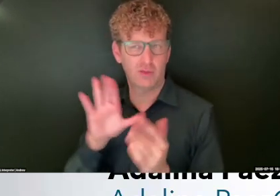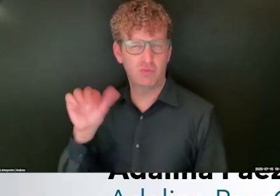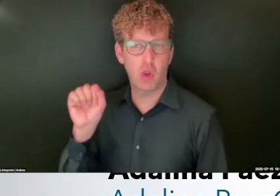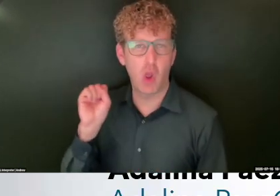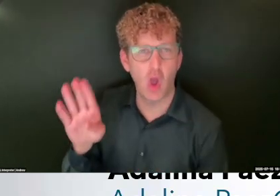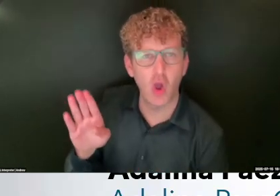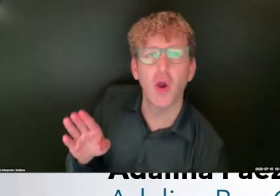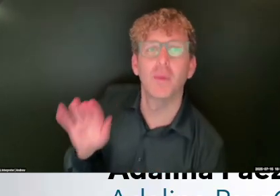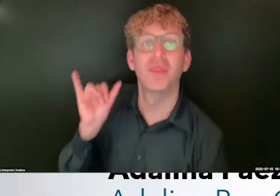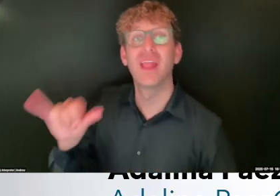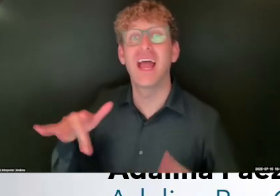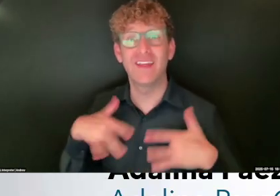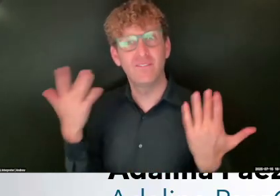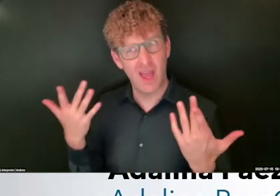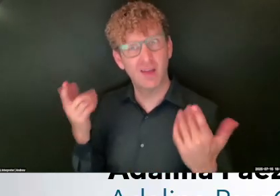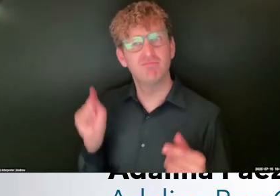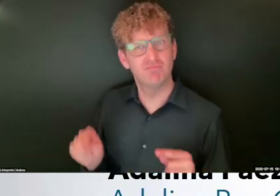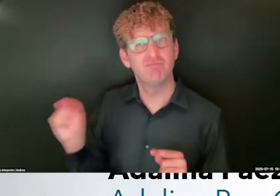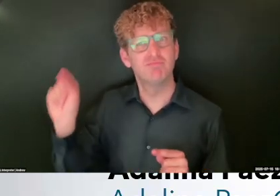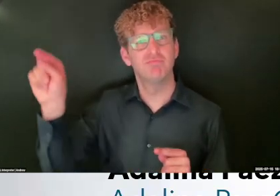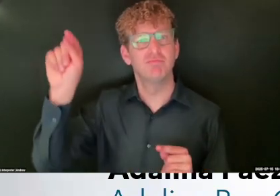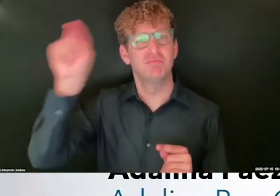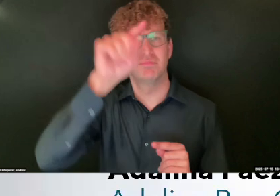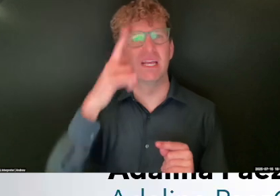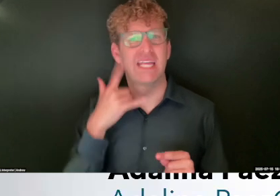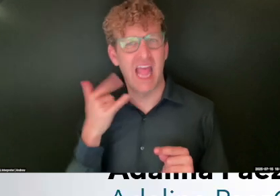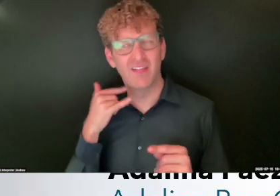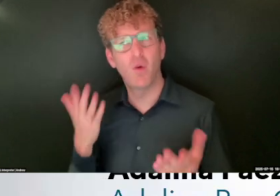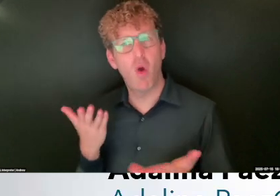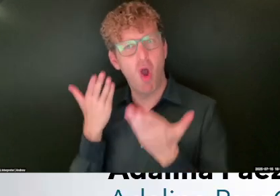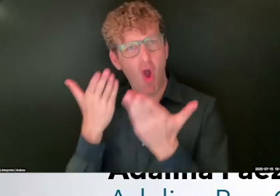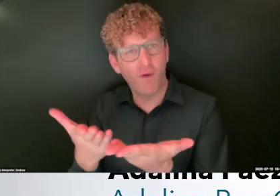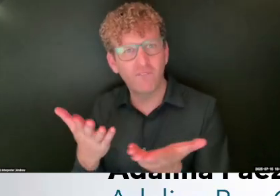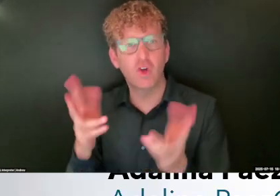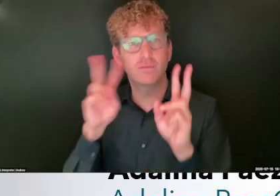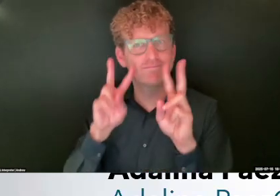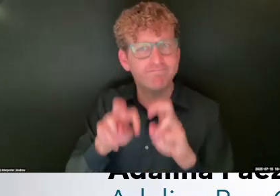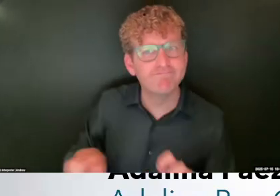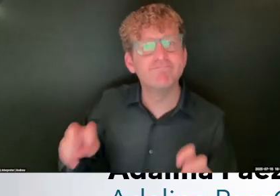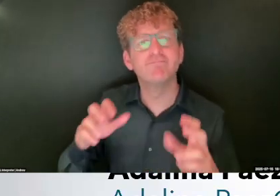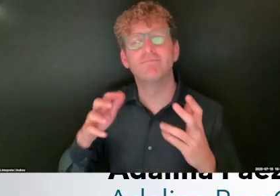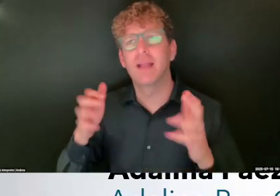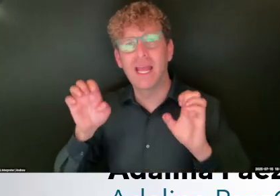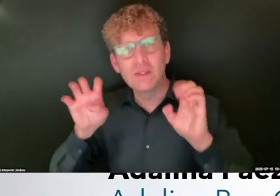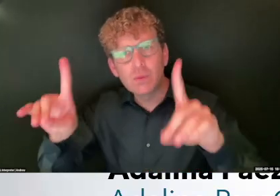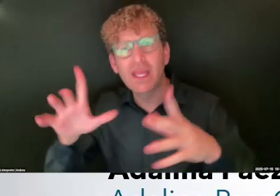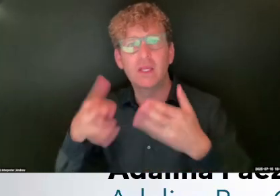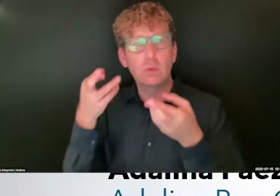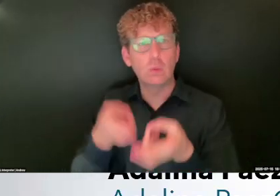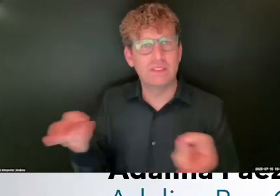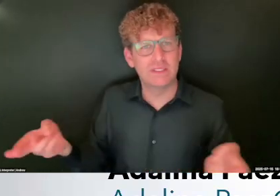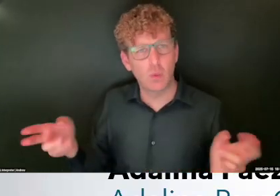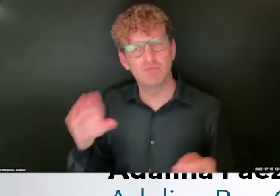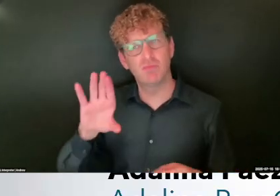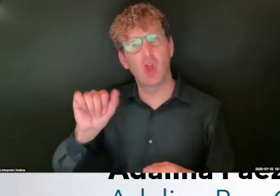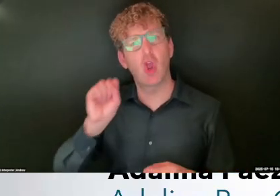education, and lots of resources about CARB's clean truck and diesel regulations, including, this includes also compliance